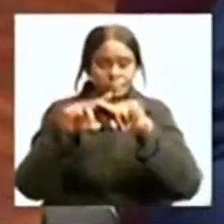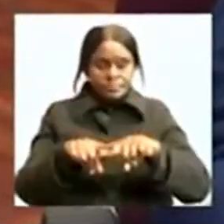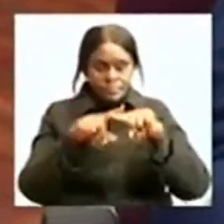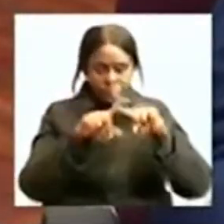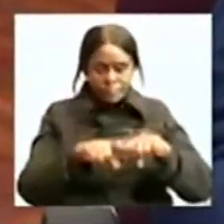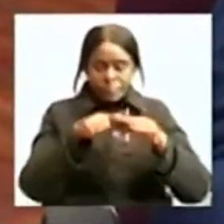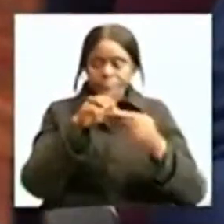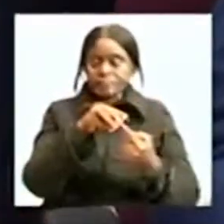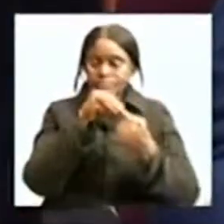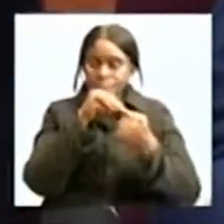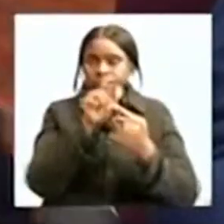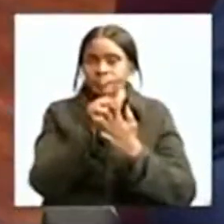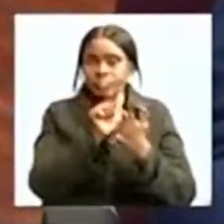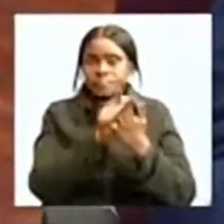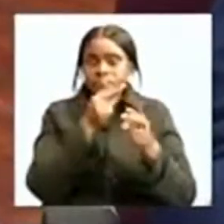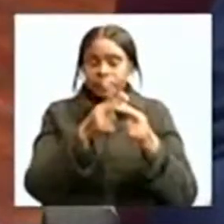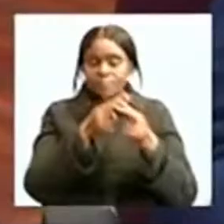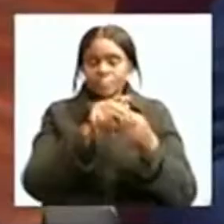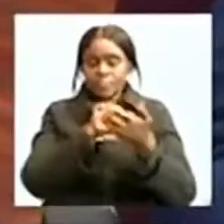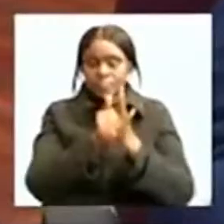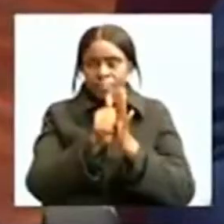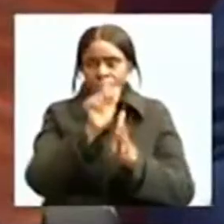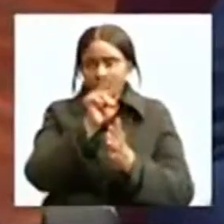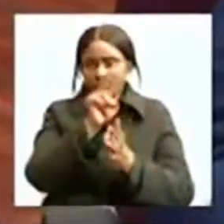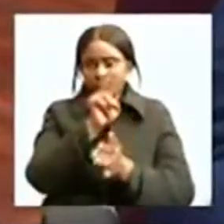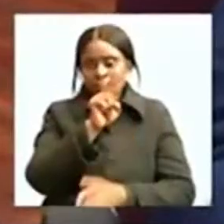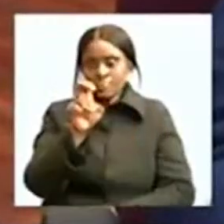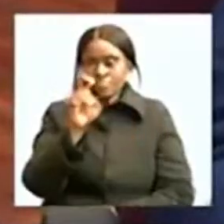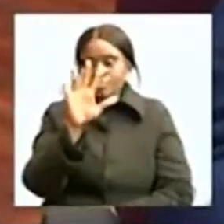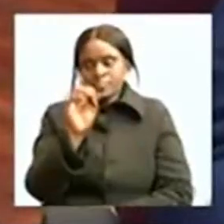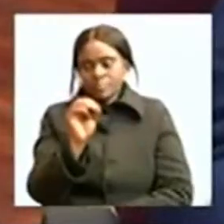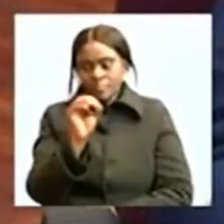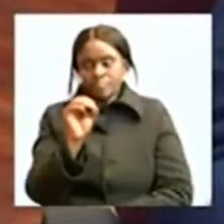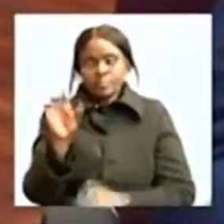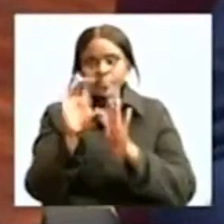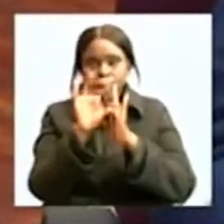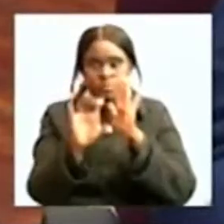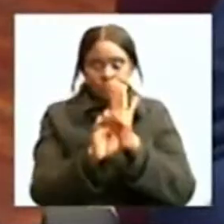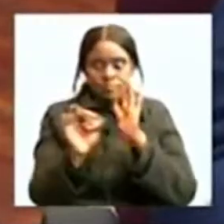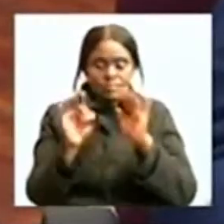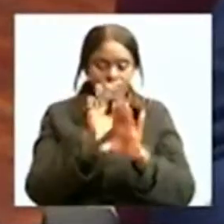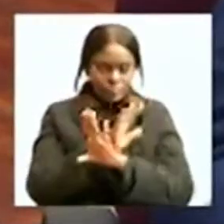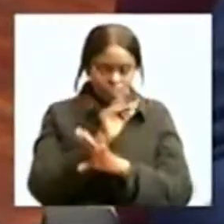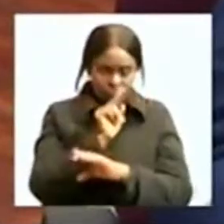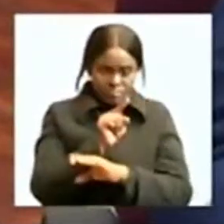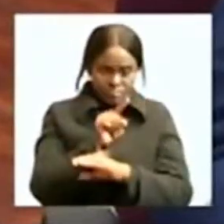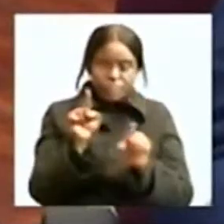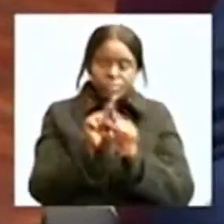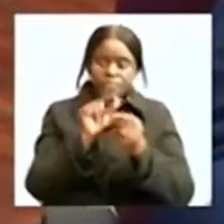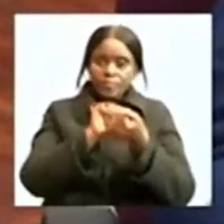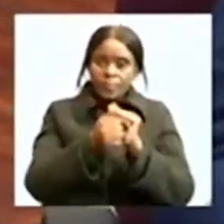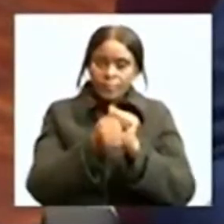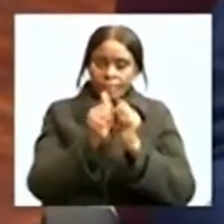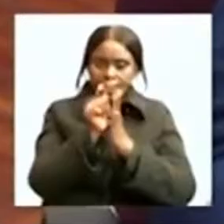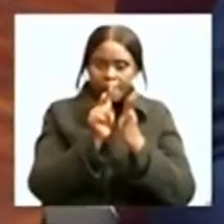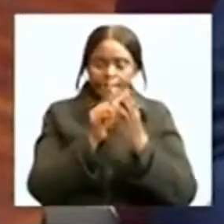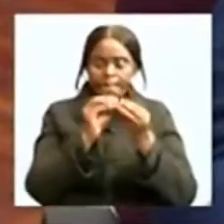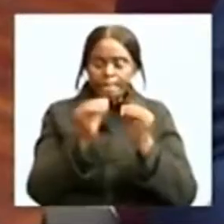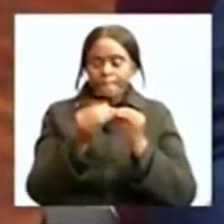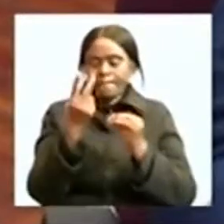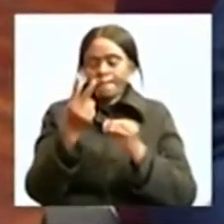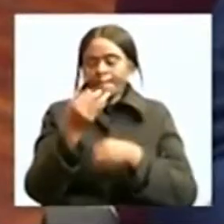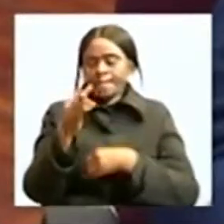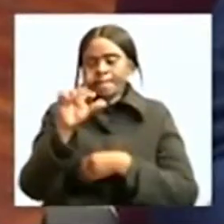specific legal provision, namely Article 250 of the Constitution of Zambia, Amendment Act Number 2